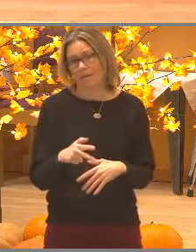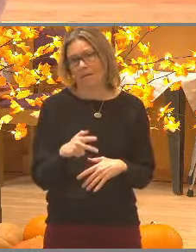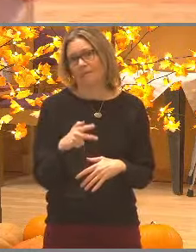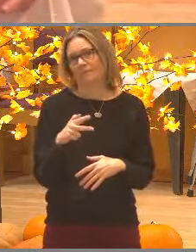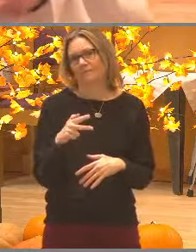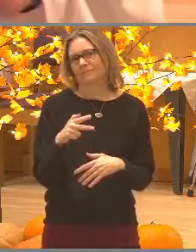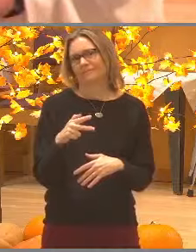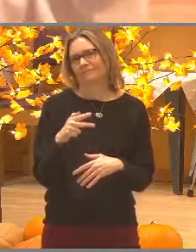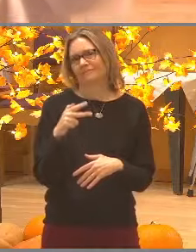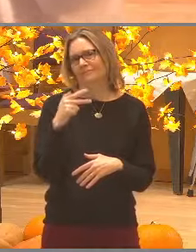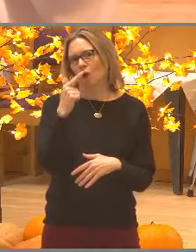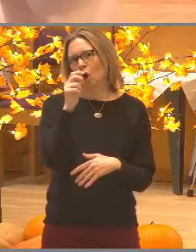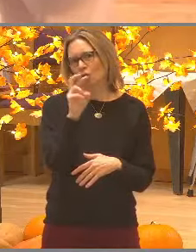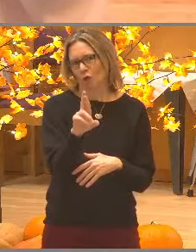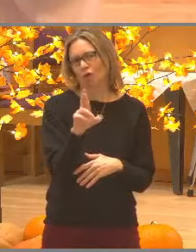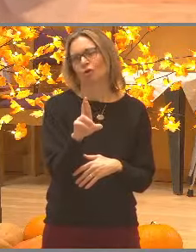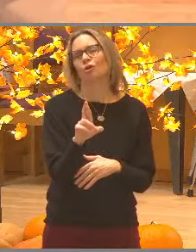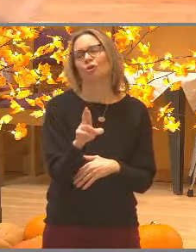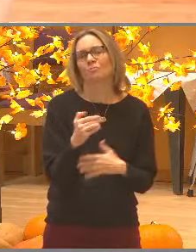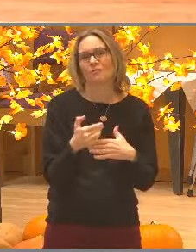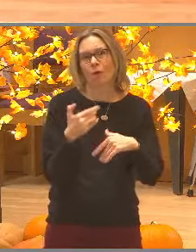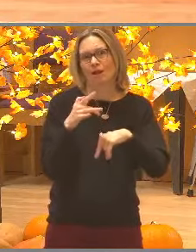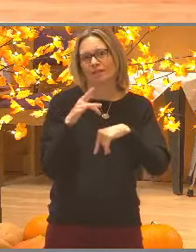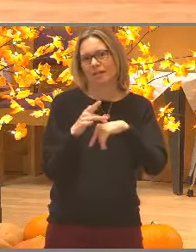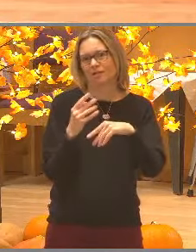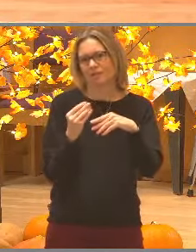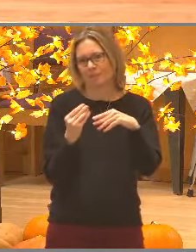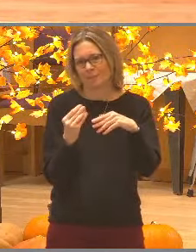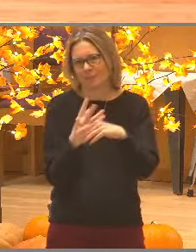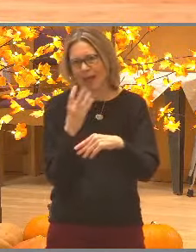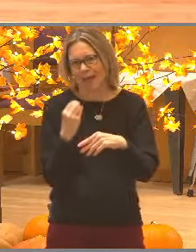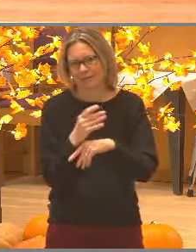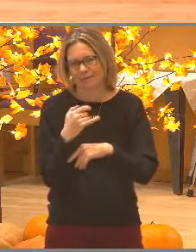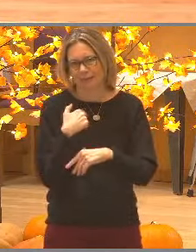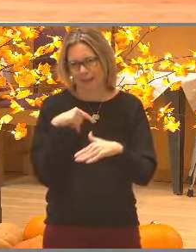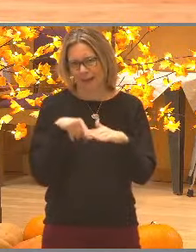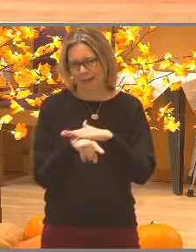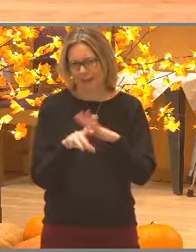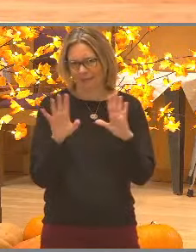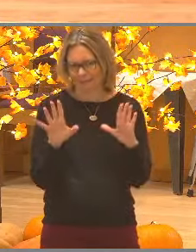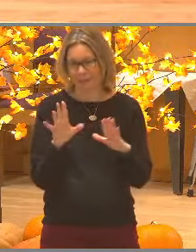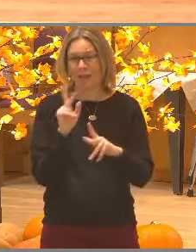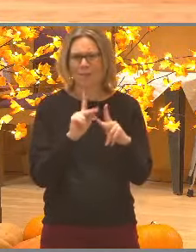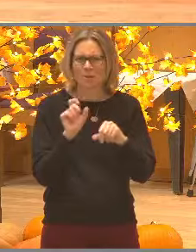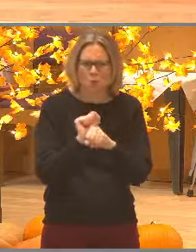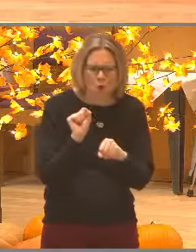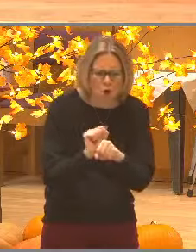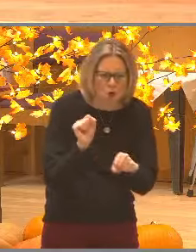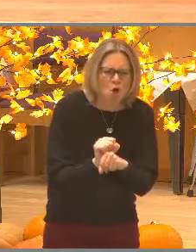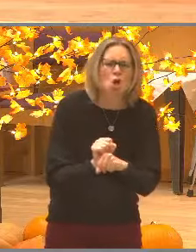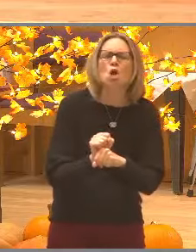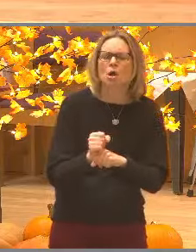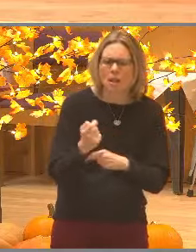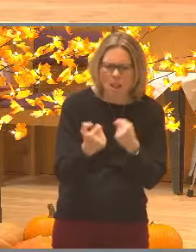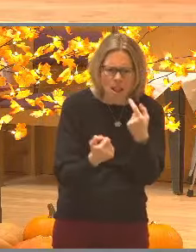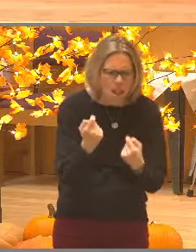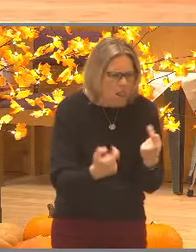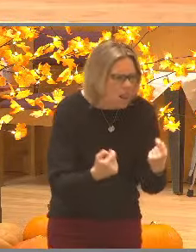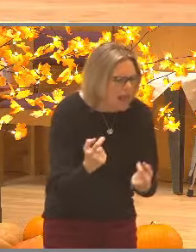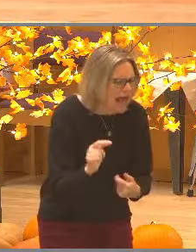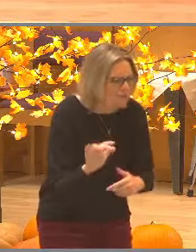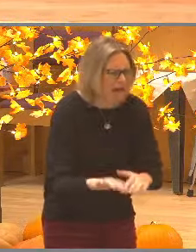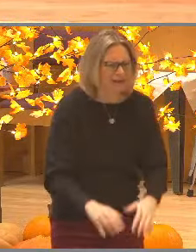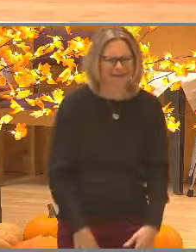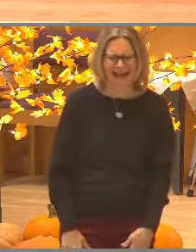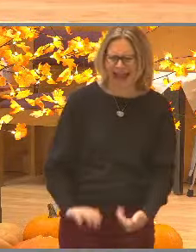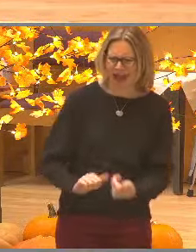I touch them. When I see people working in the garden and they just start pulling the branches, I just feel like, oh my goodness,